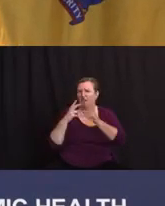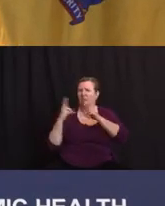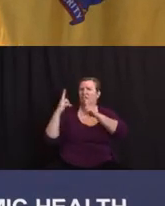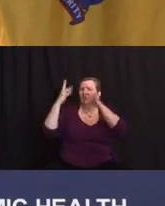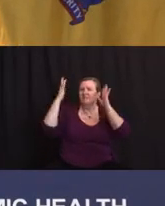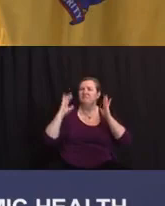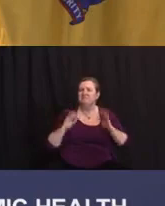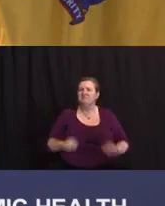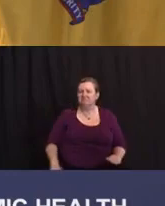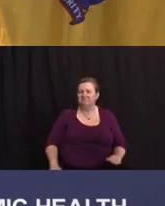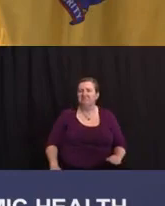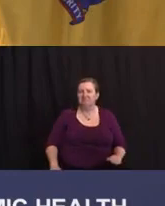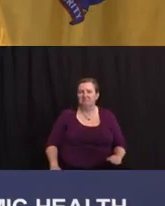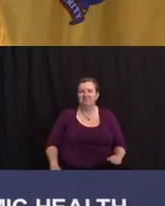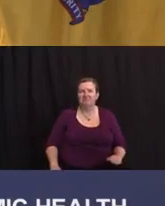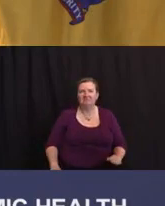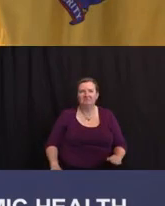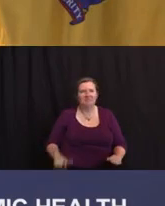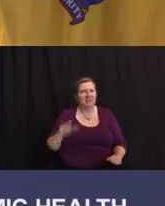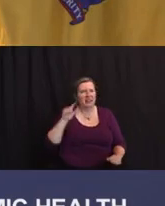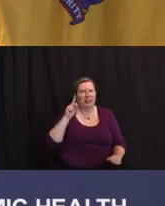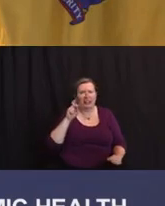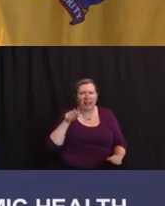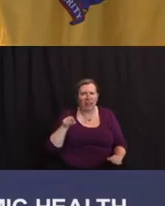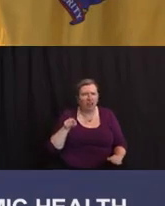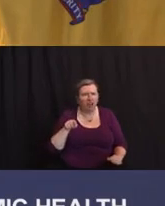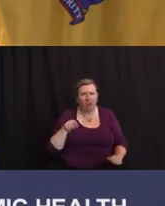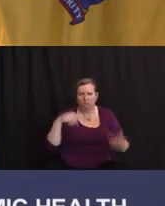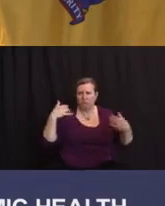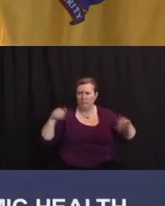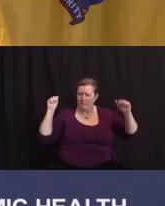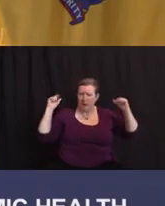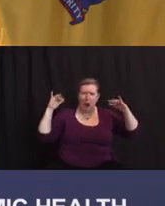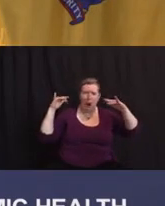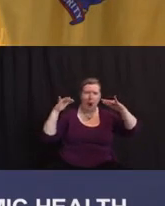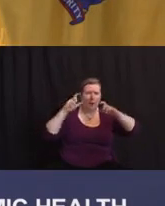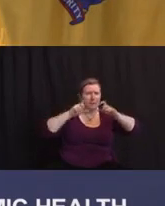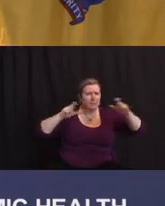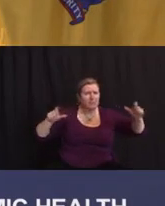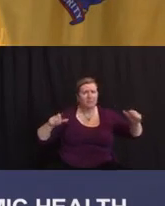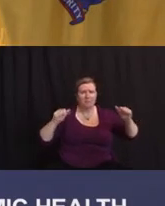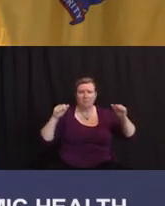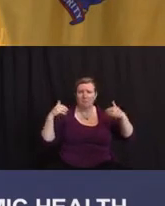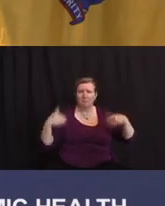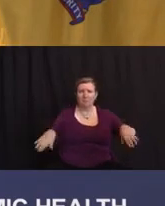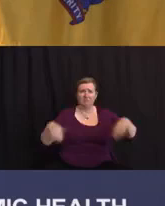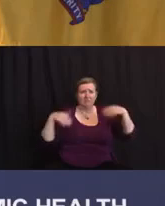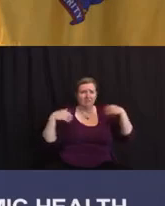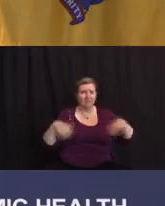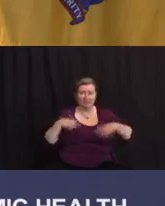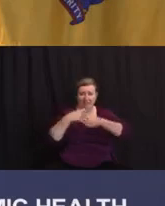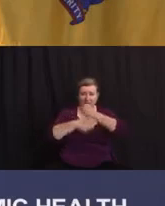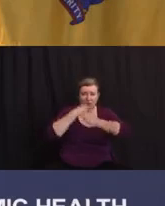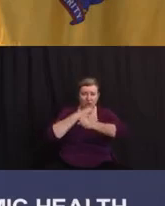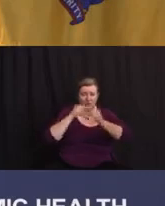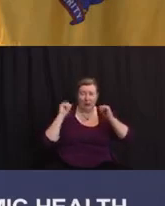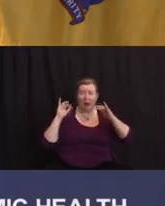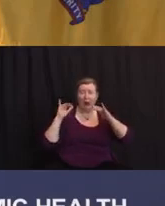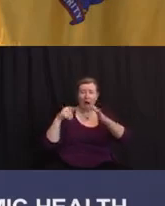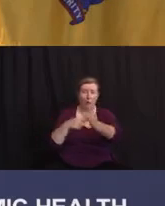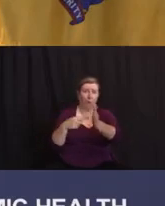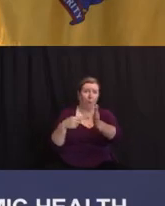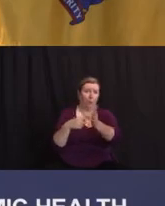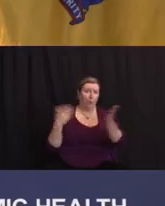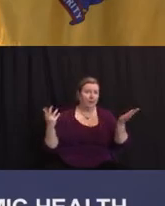lakes, if not all of them, they're having a great summer. The shore is booming. We need people to make sure they're being